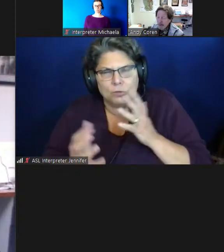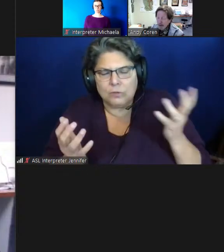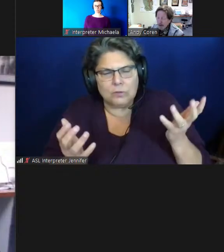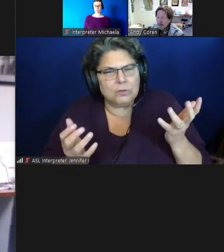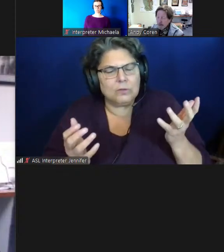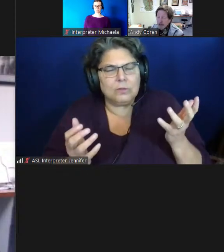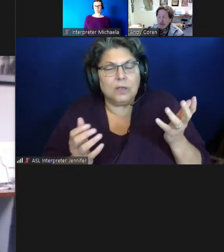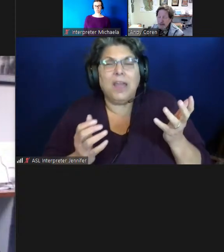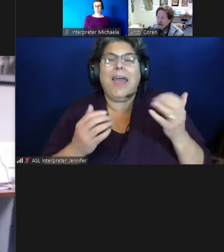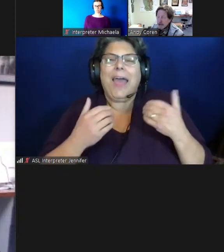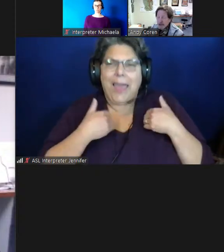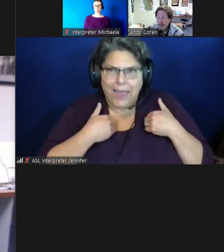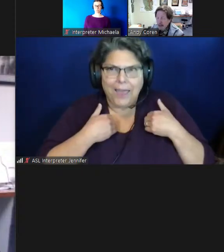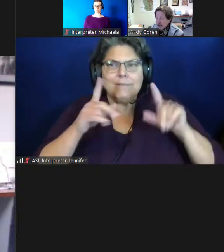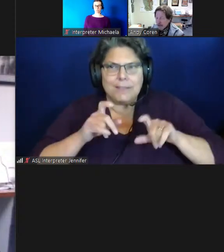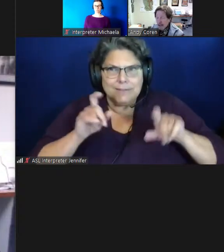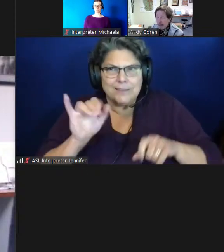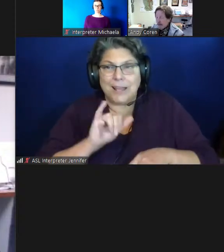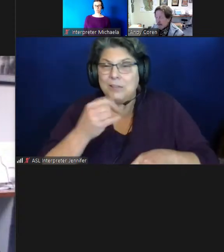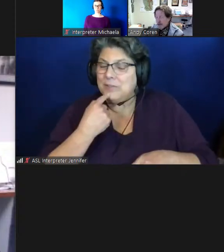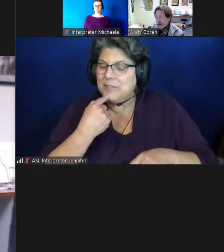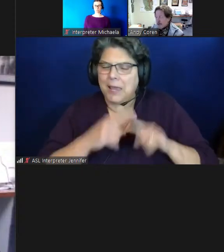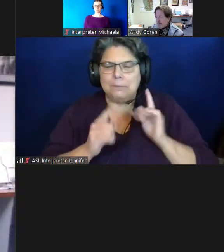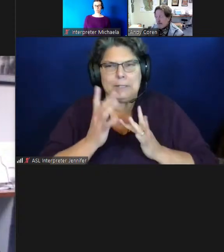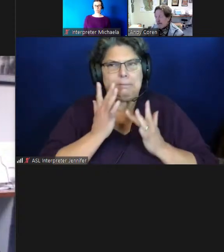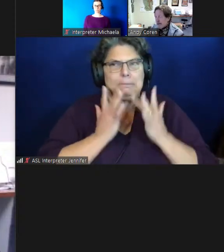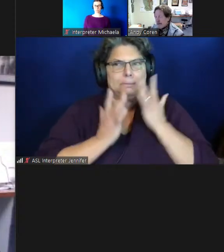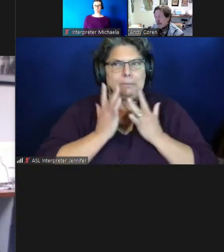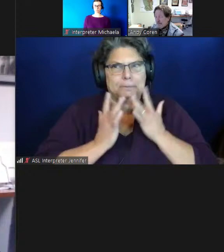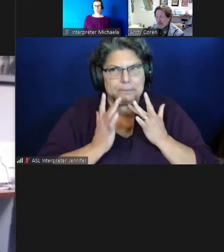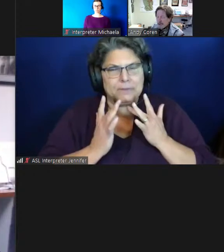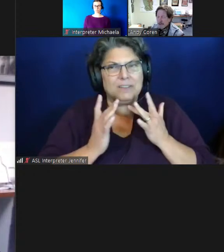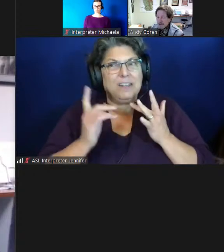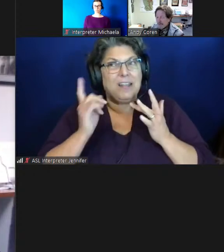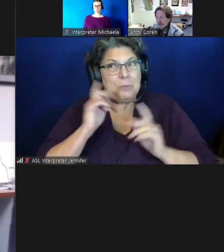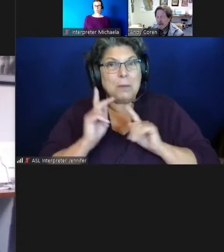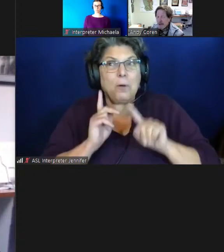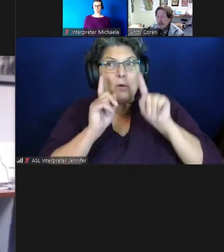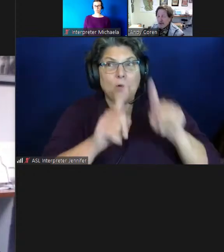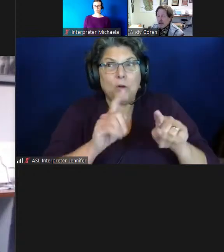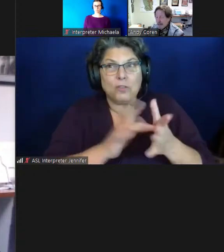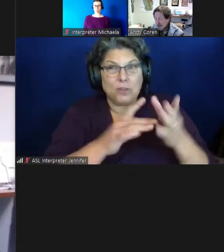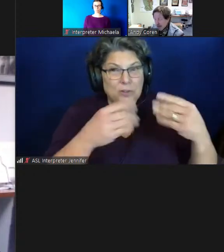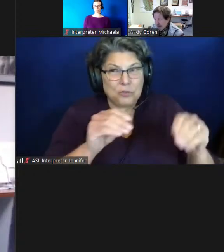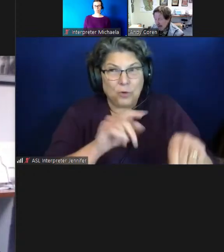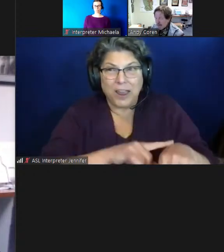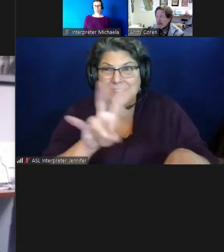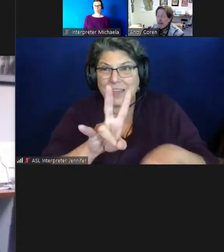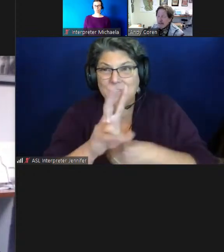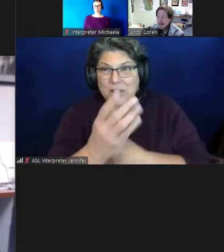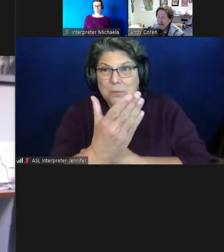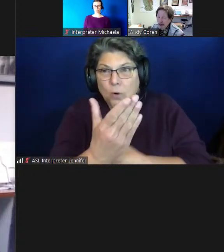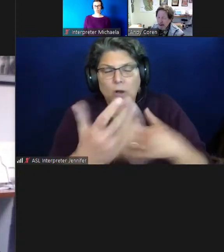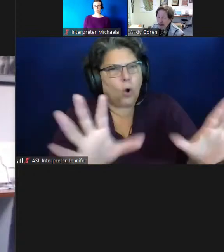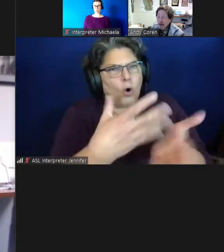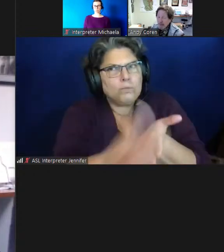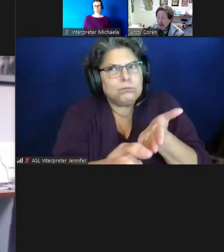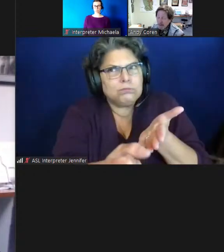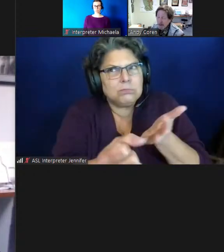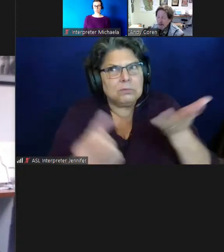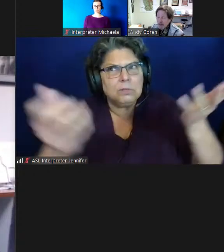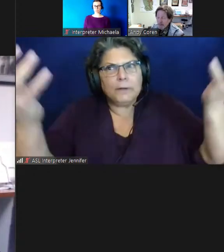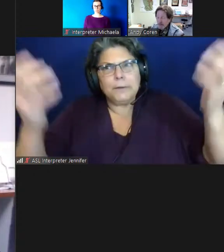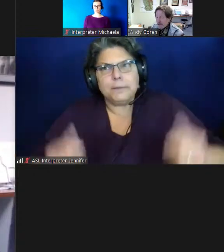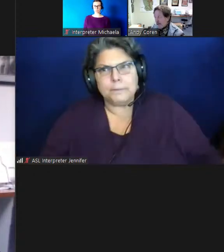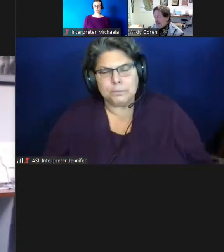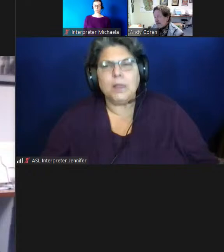are available, but as you mentioned, scarce. And I keep hearing stories of people getting to the pharmacy at 7 and they're already sold out. But they are